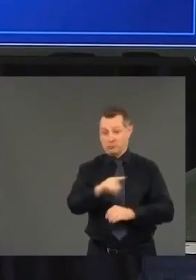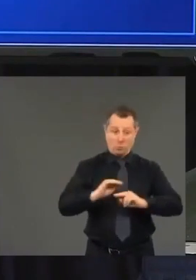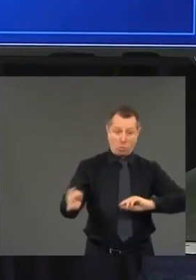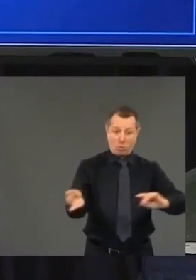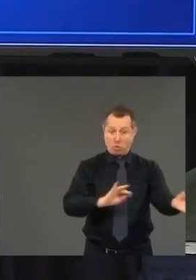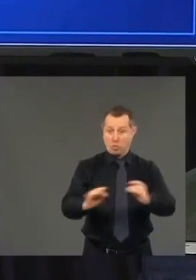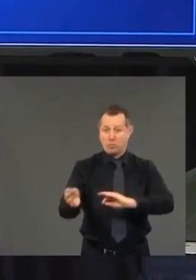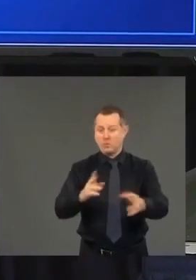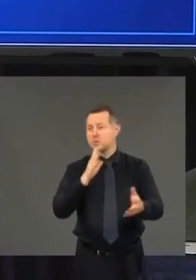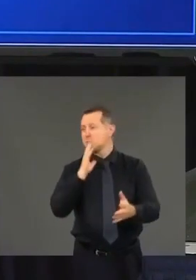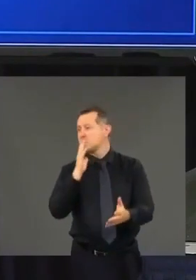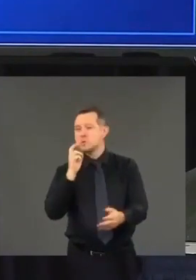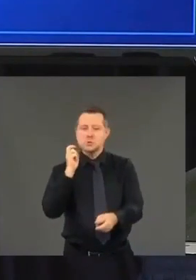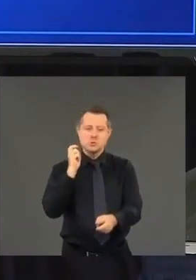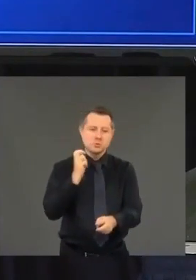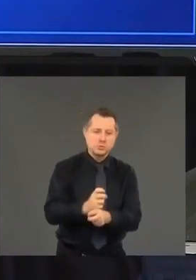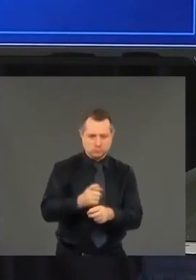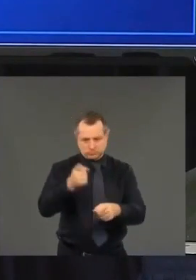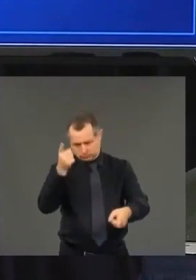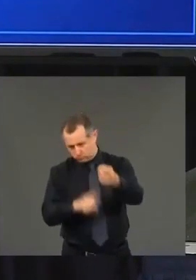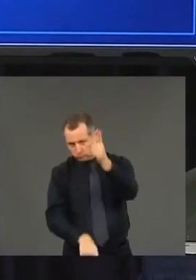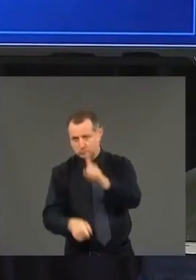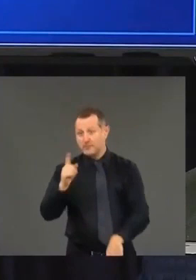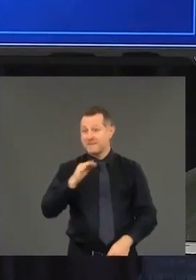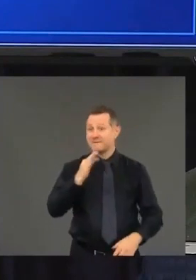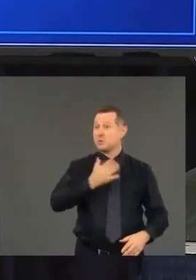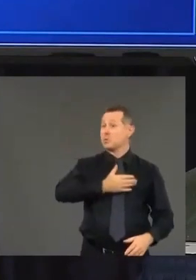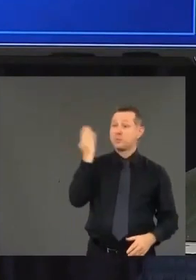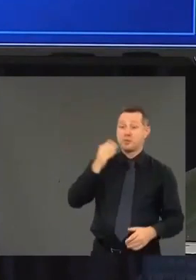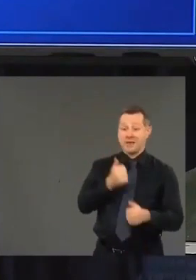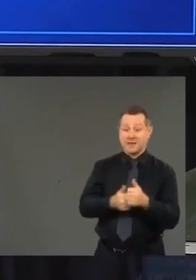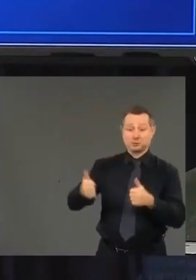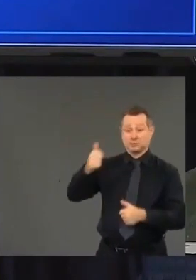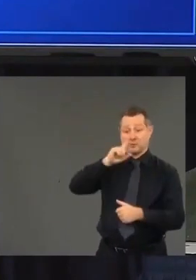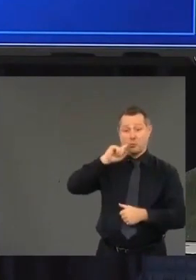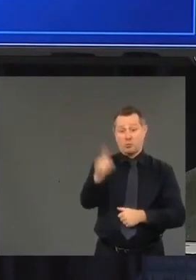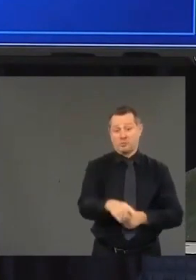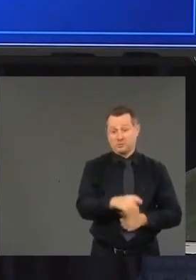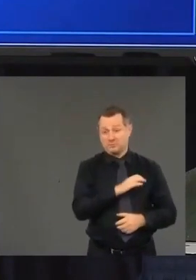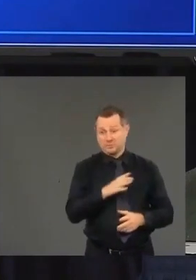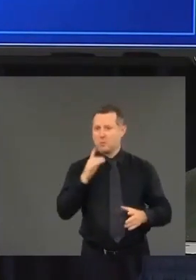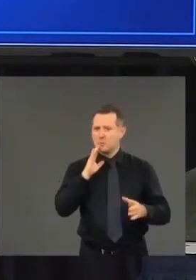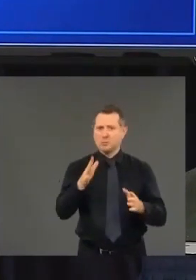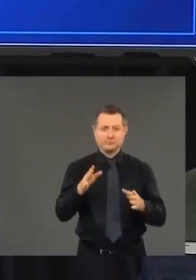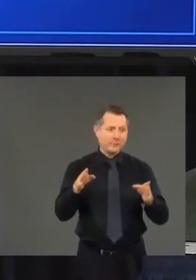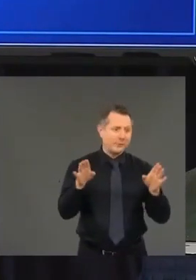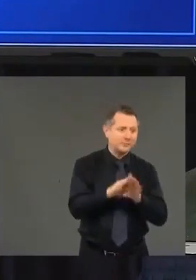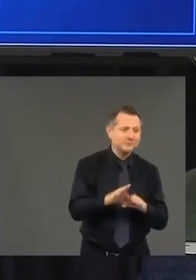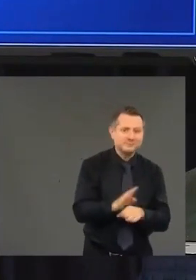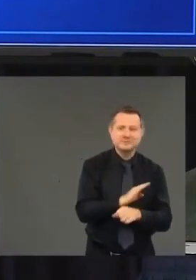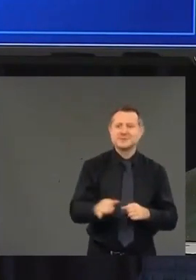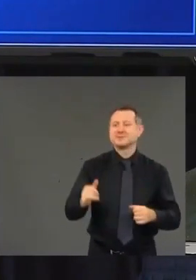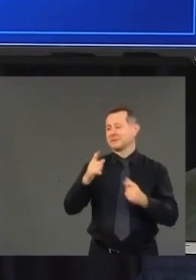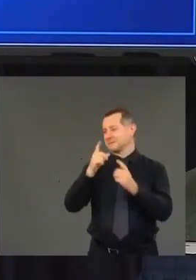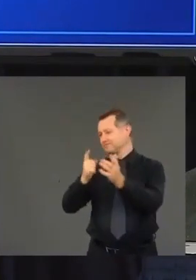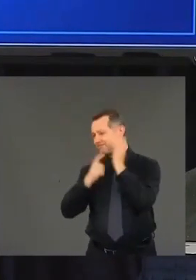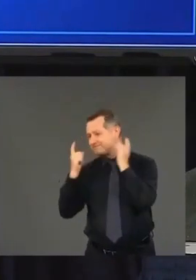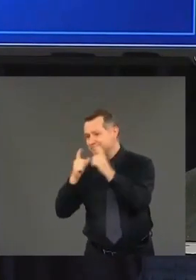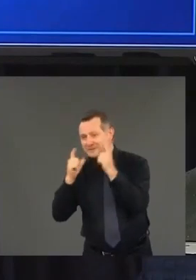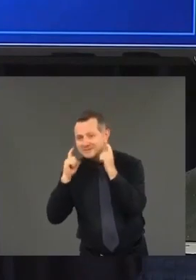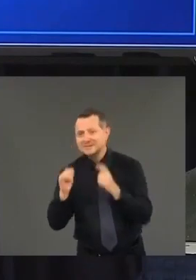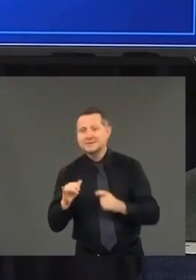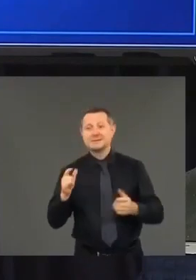difficult and time consuming. If we didn't have the expediency to be able to close down the businesses when we did, to mandate the masks when we did, for the governor to be able to do the things he